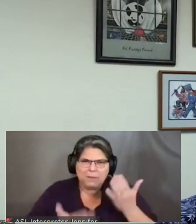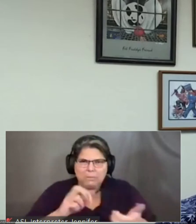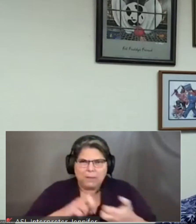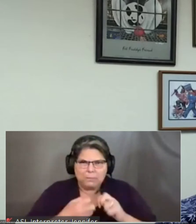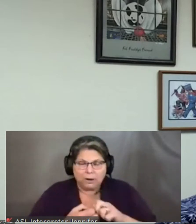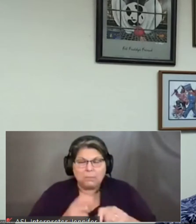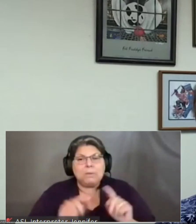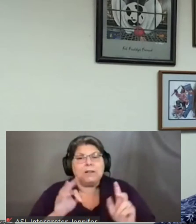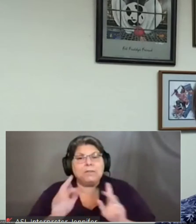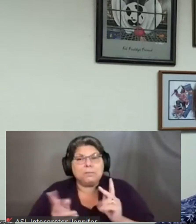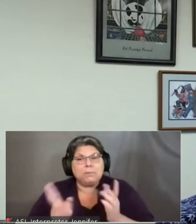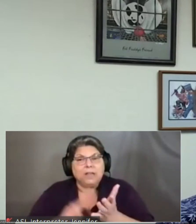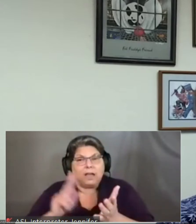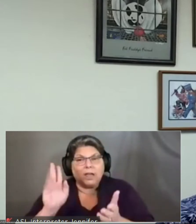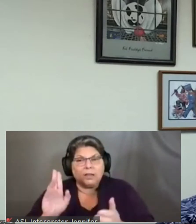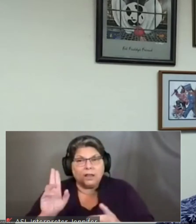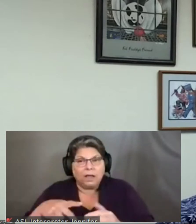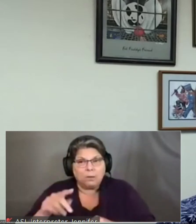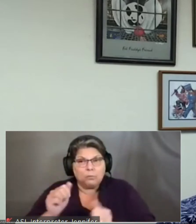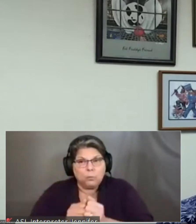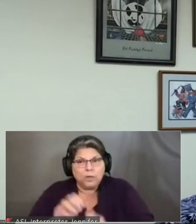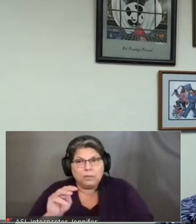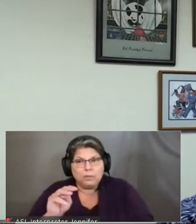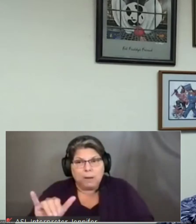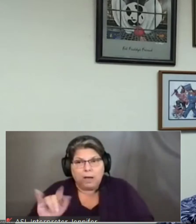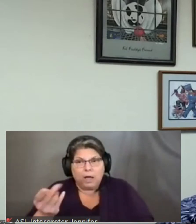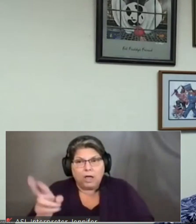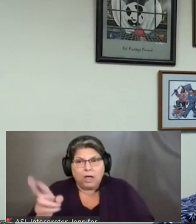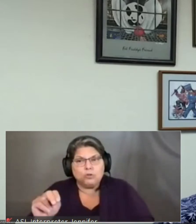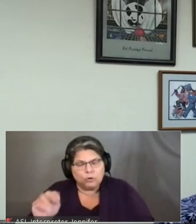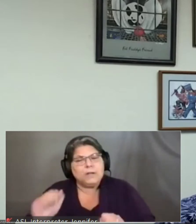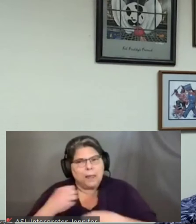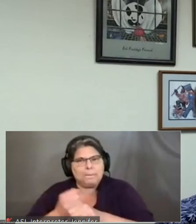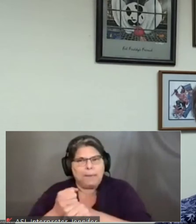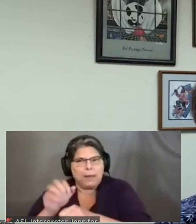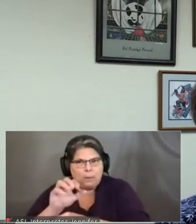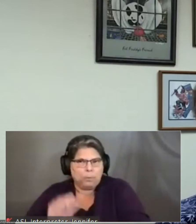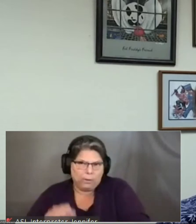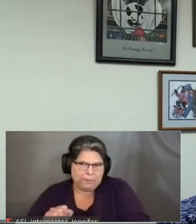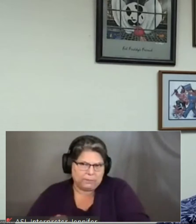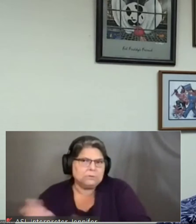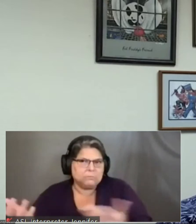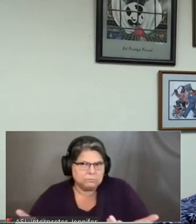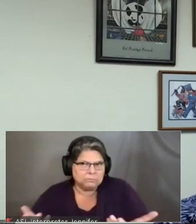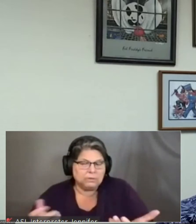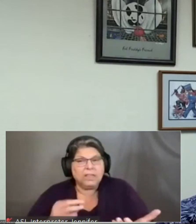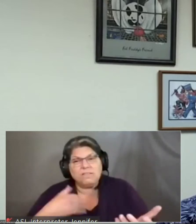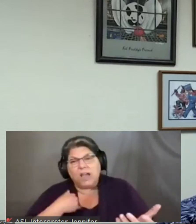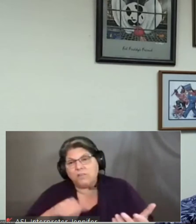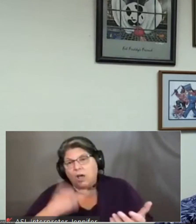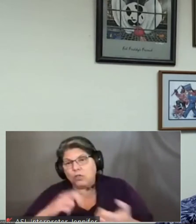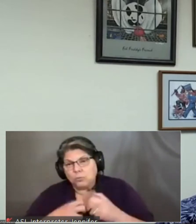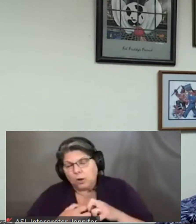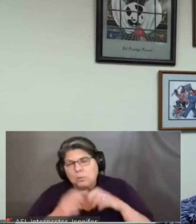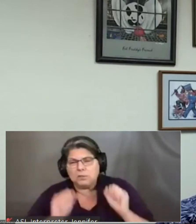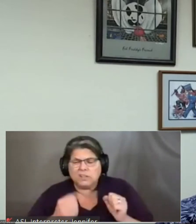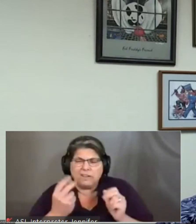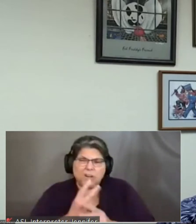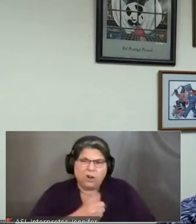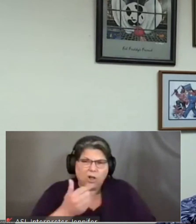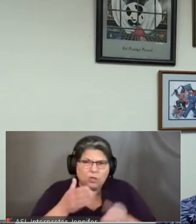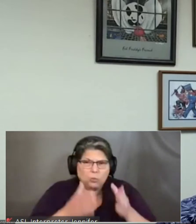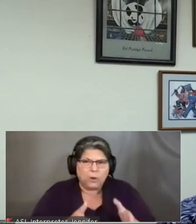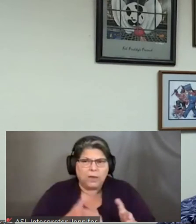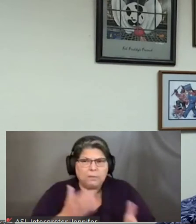mitigate a lot of that because there really will be appointments available. And if we have problems, there are other ways we can deal with that. We can make some portion of the